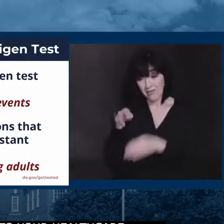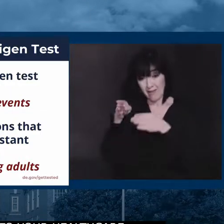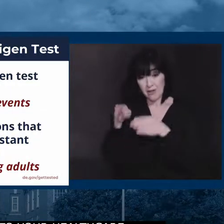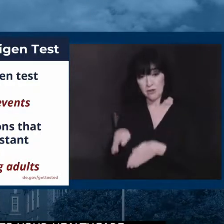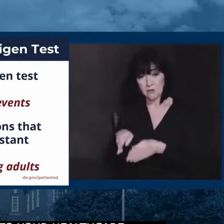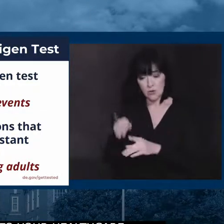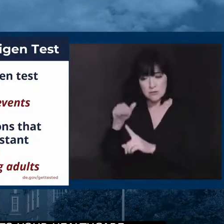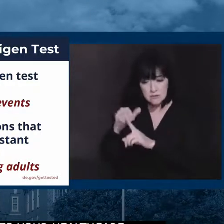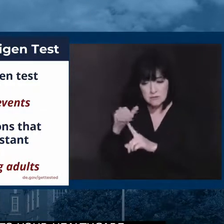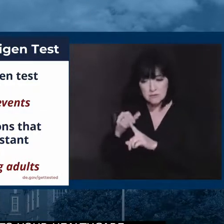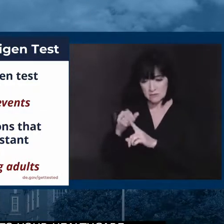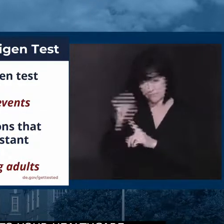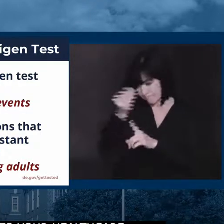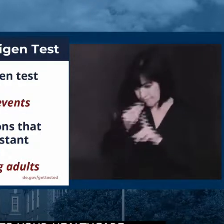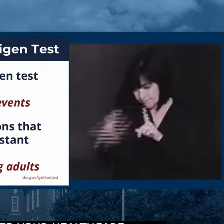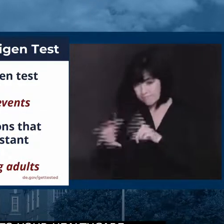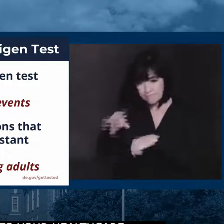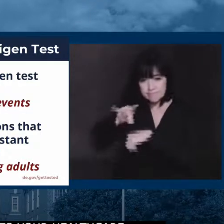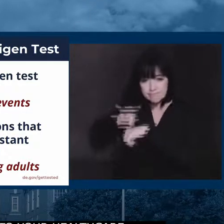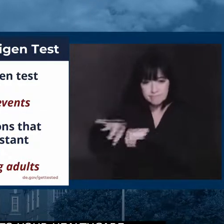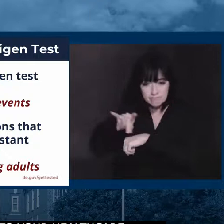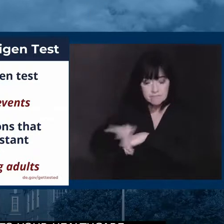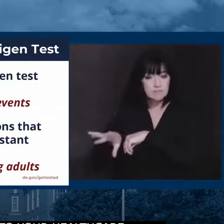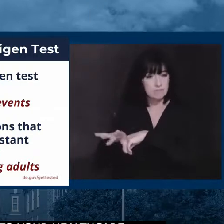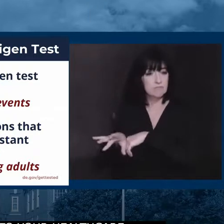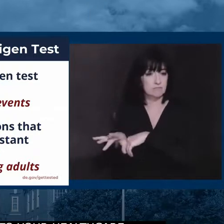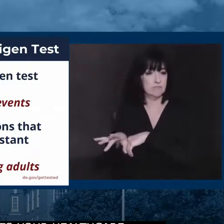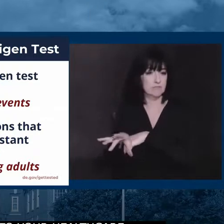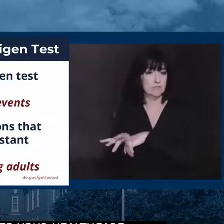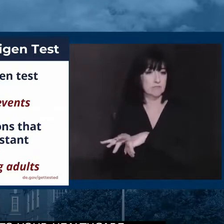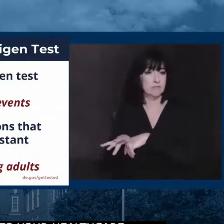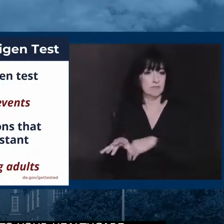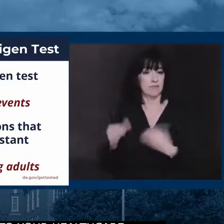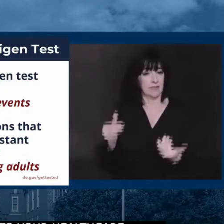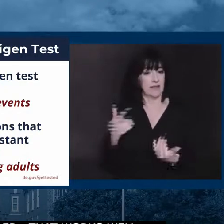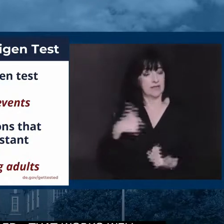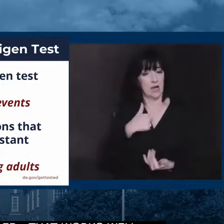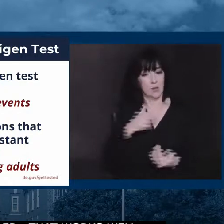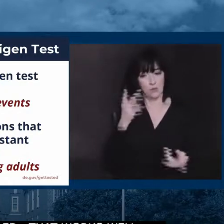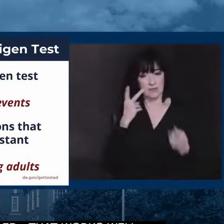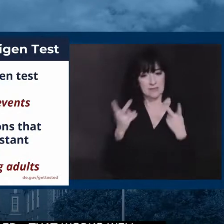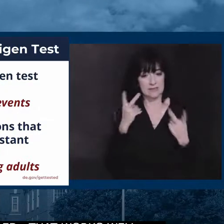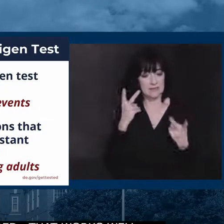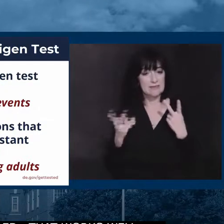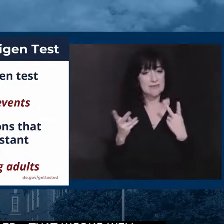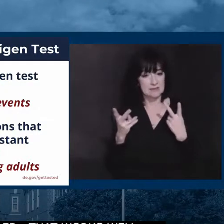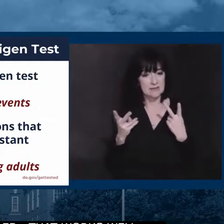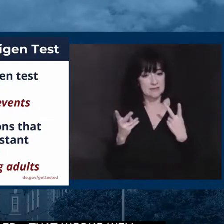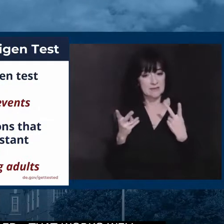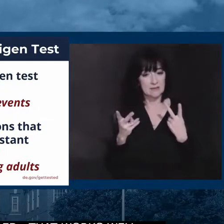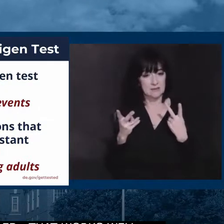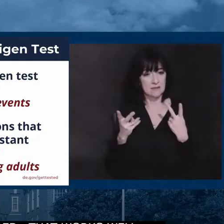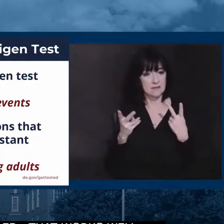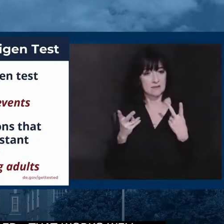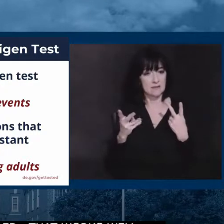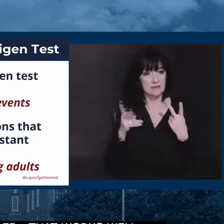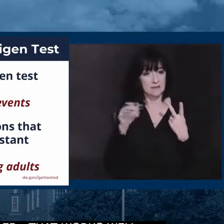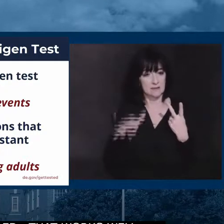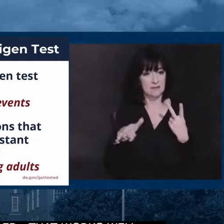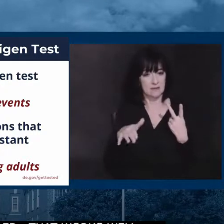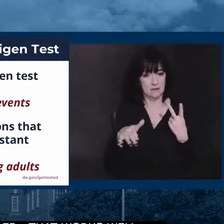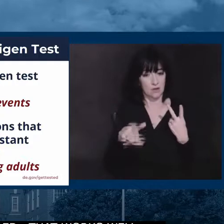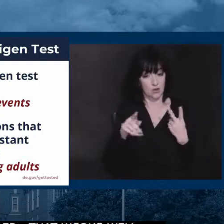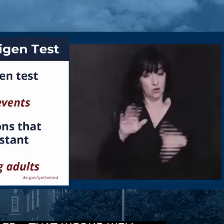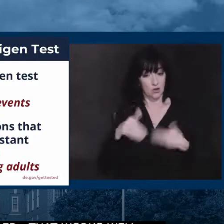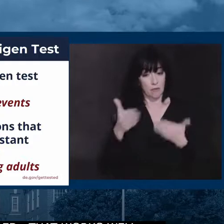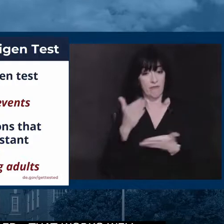possible. So that works well, because right now with seeing a little longer increase in turnaround times, if we're able to provide some